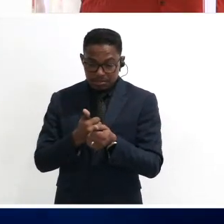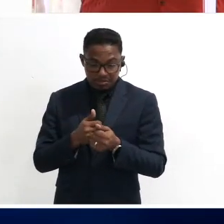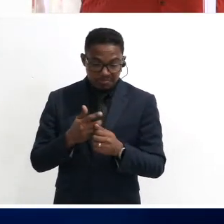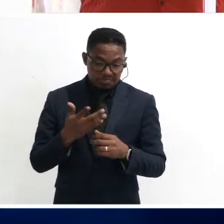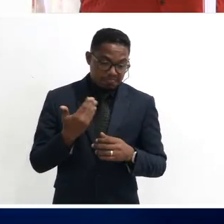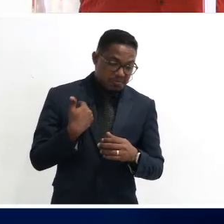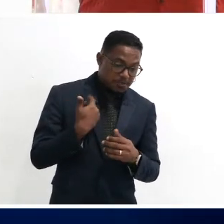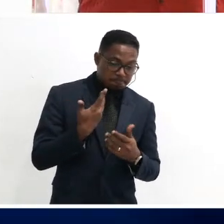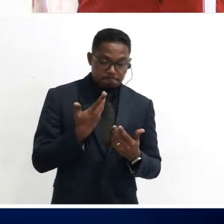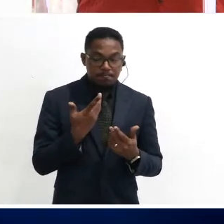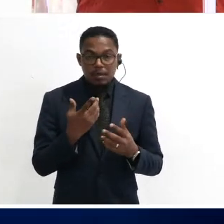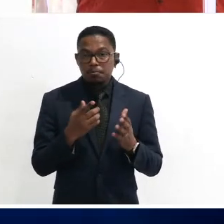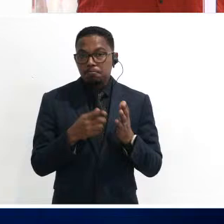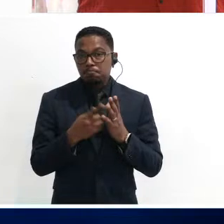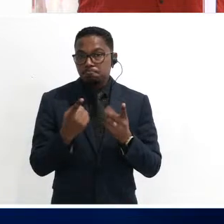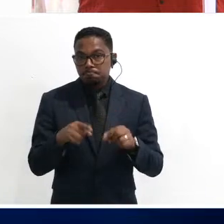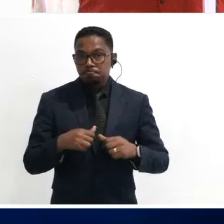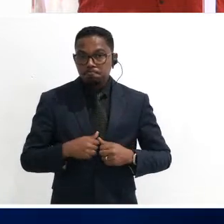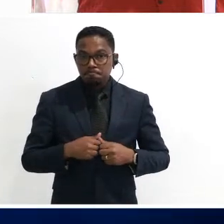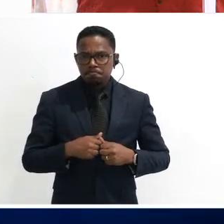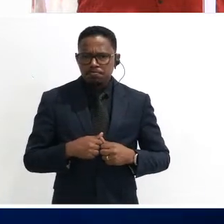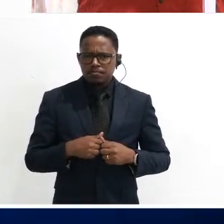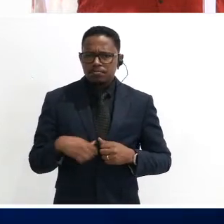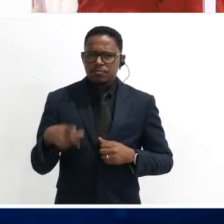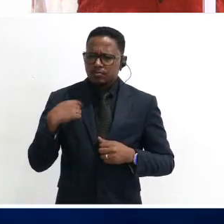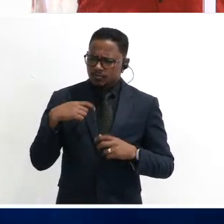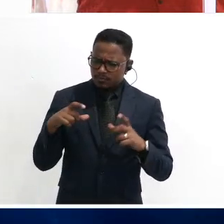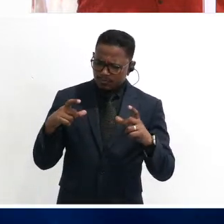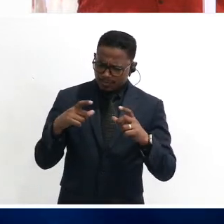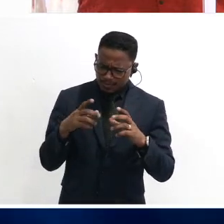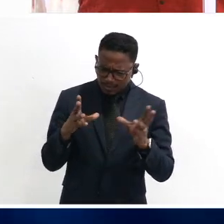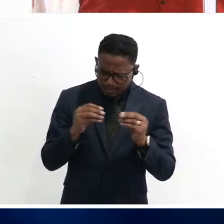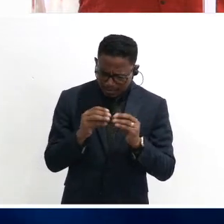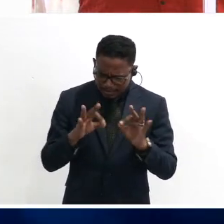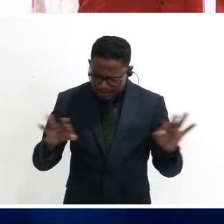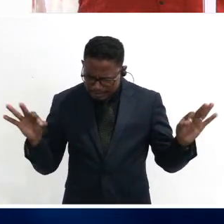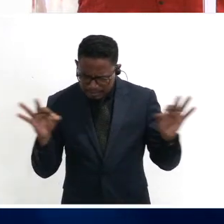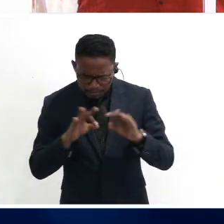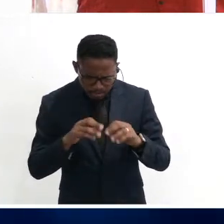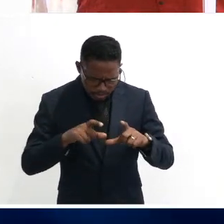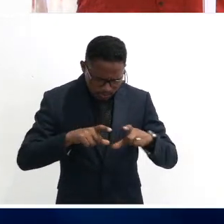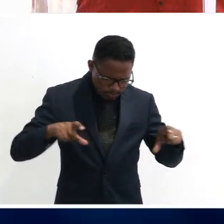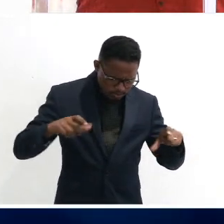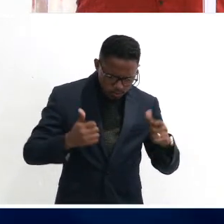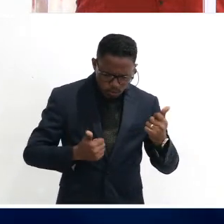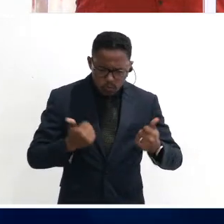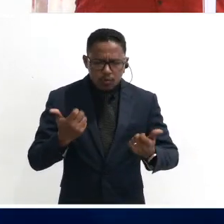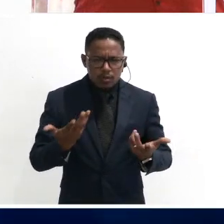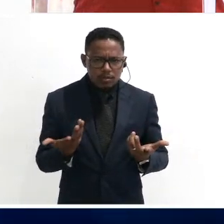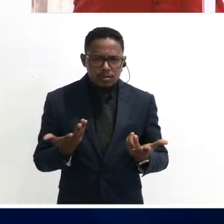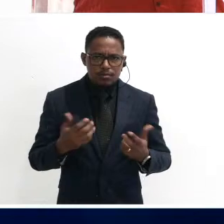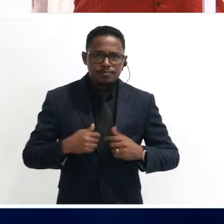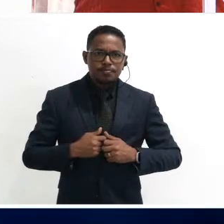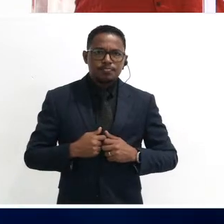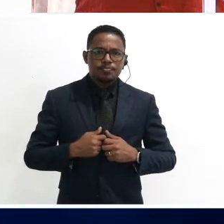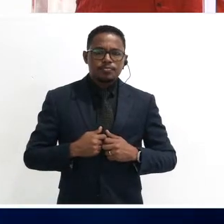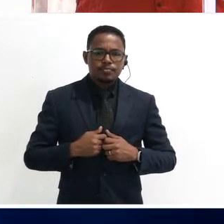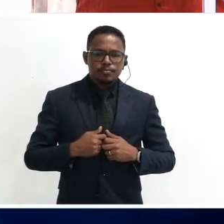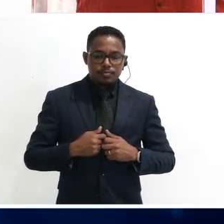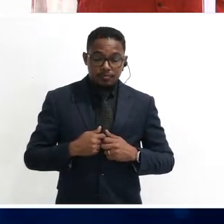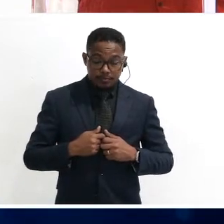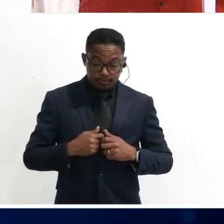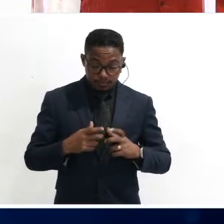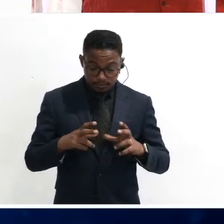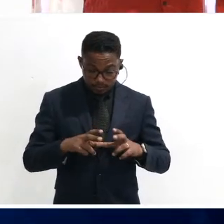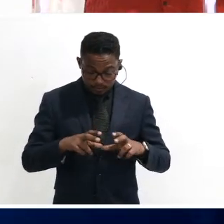when you say, what's the most important package, it depends on your definition. If it's by unit volume, the old school lead frame package is